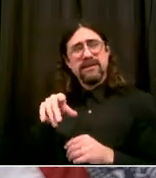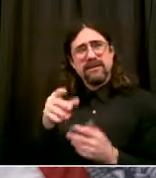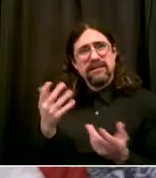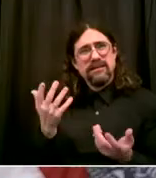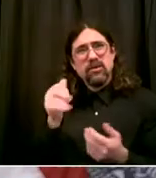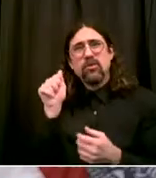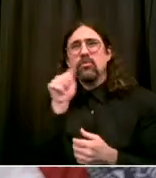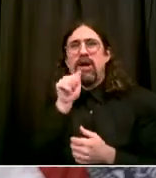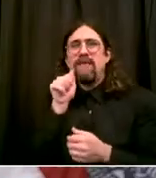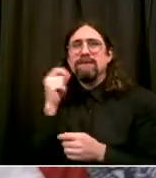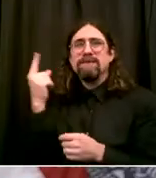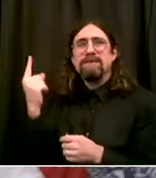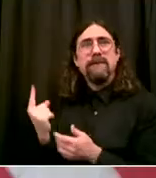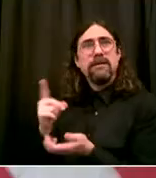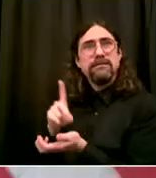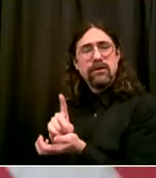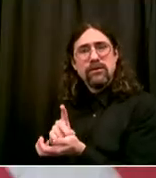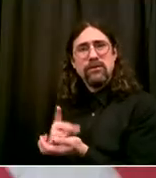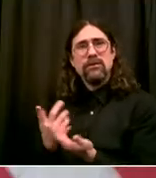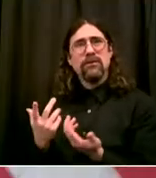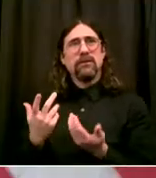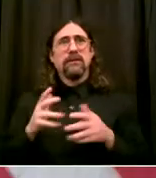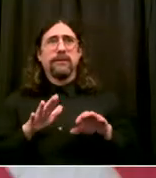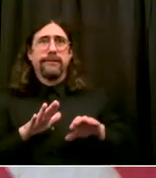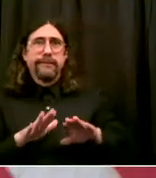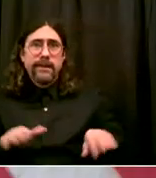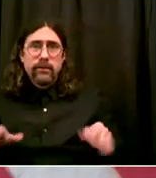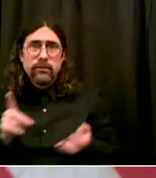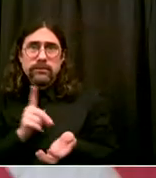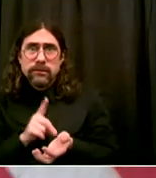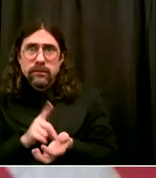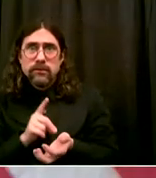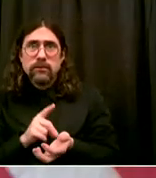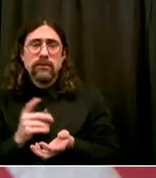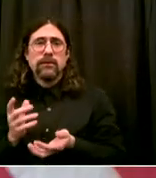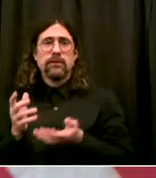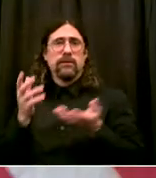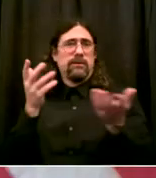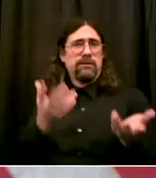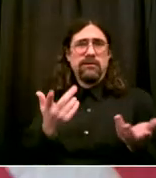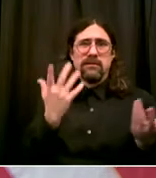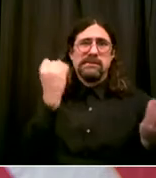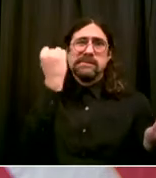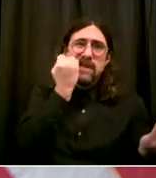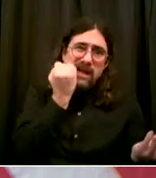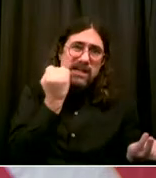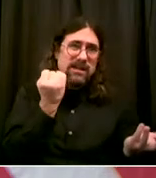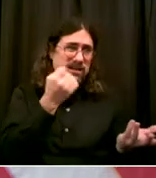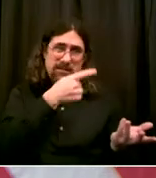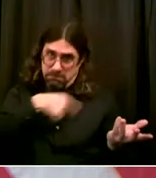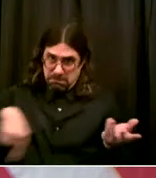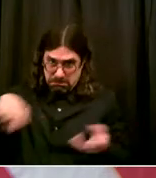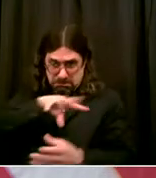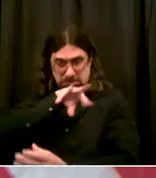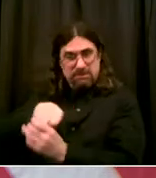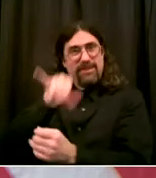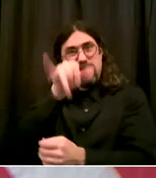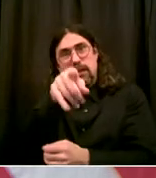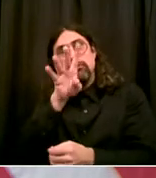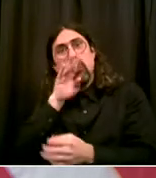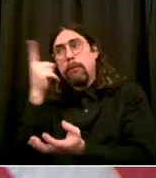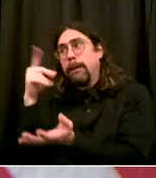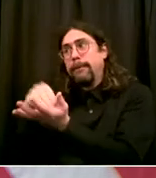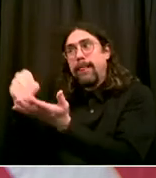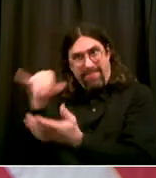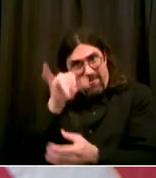doctor. Yes, thank you for the question. And, you know, allow me to answer it by starting with the fact that I'm a primary